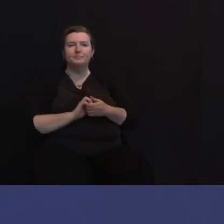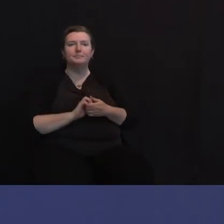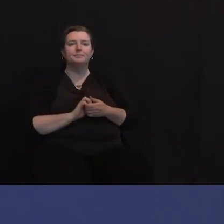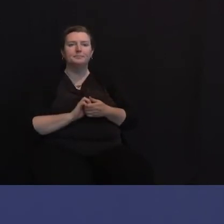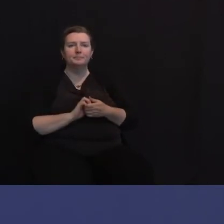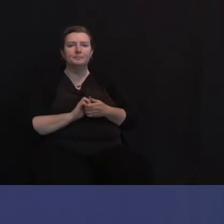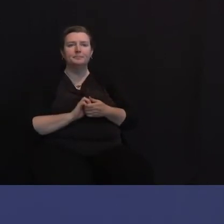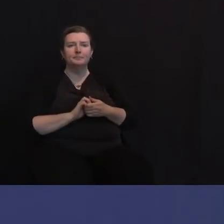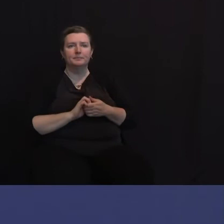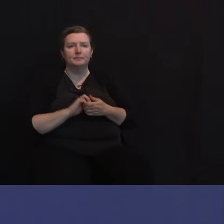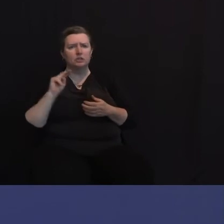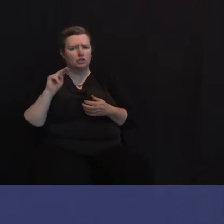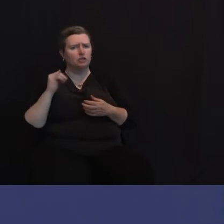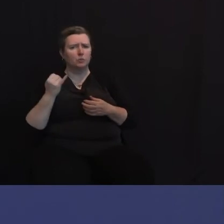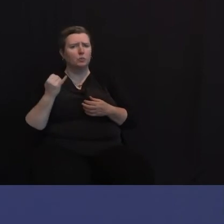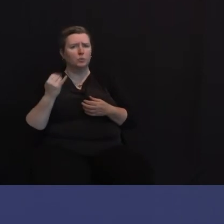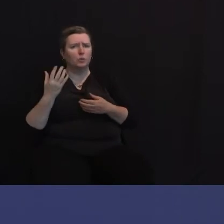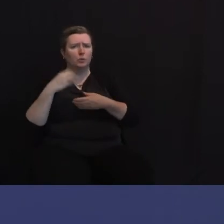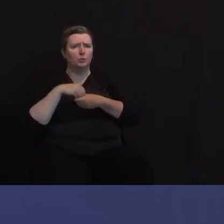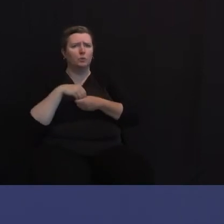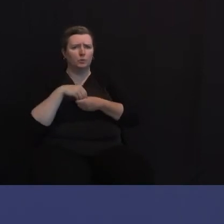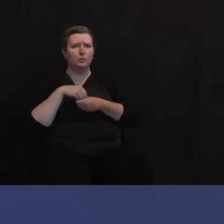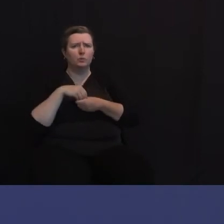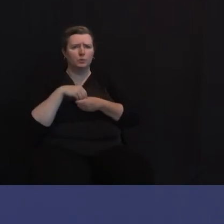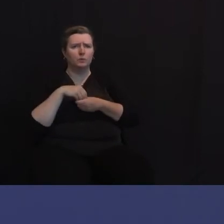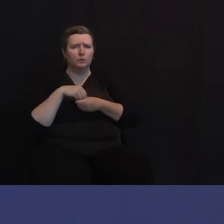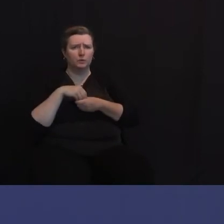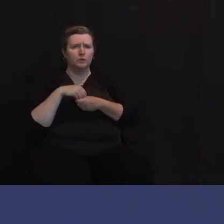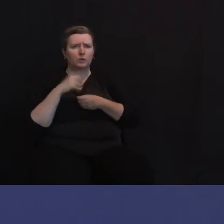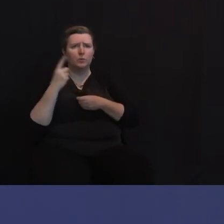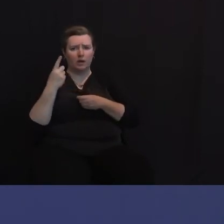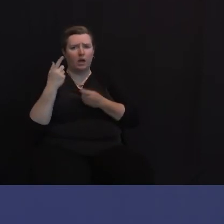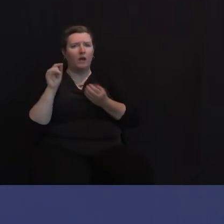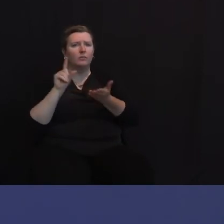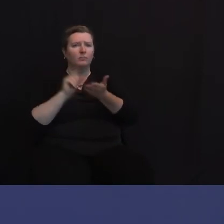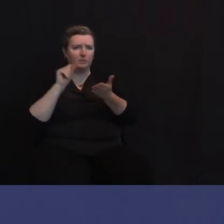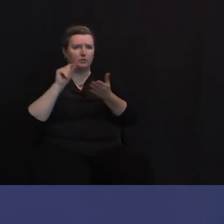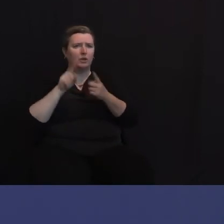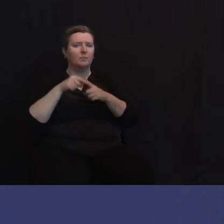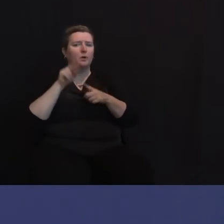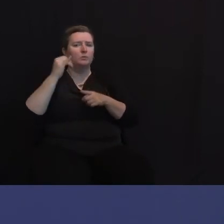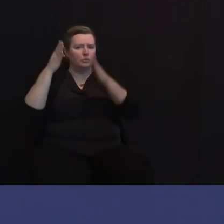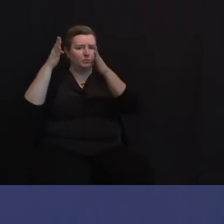think, been at least one case has been publicized. If you are not